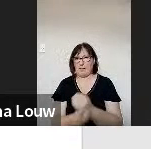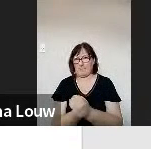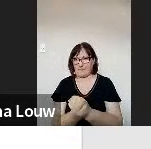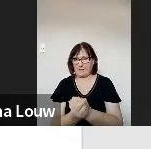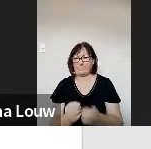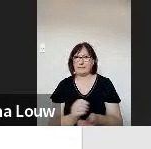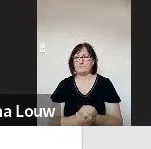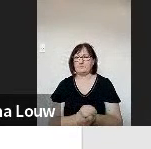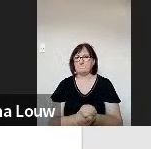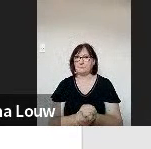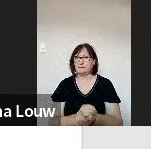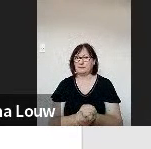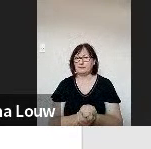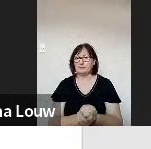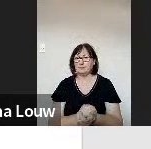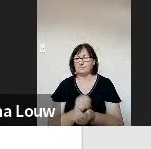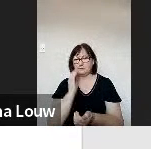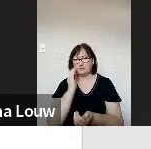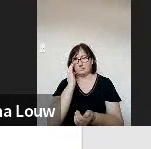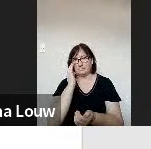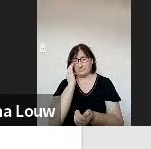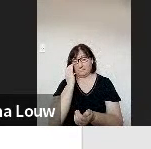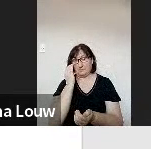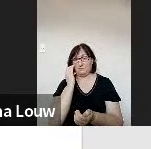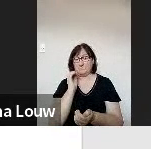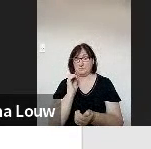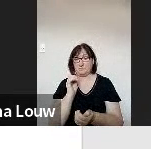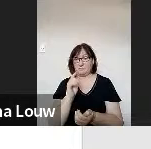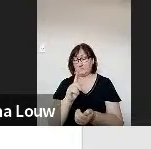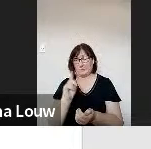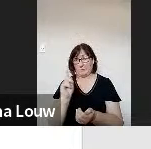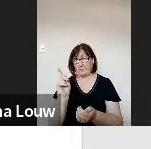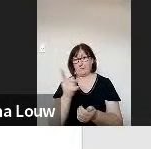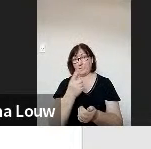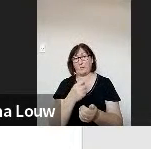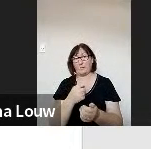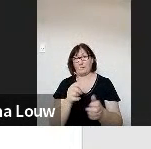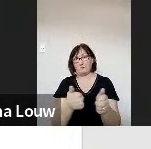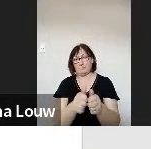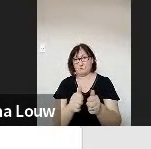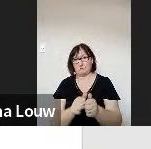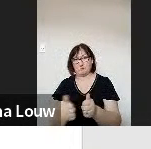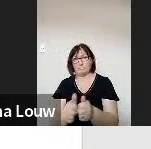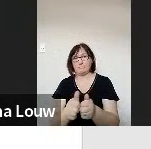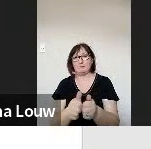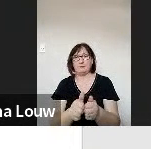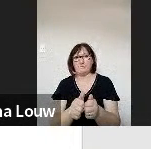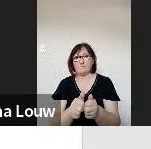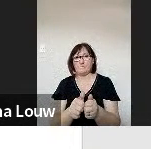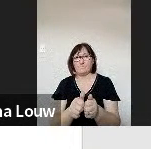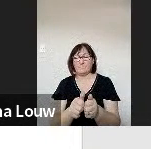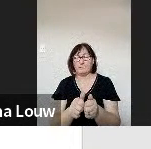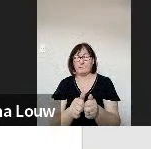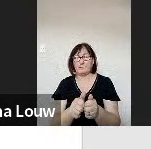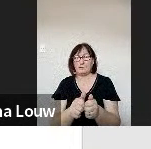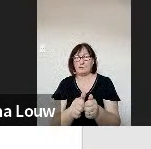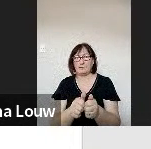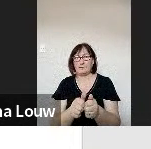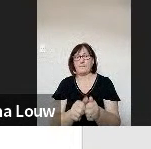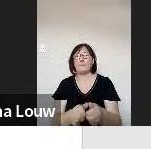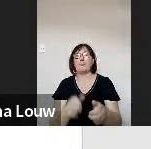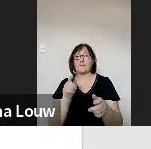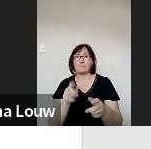which the contracting parties must make sure that they implement within a certain period as undertaken